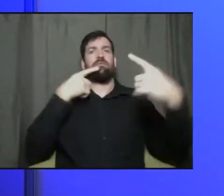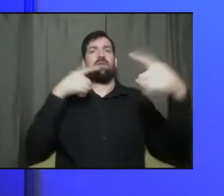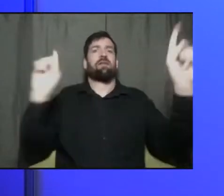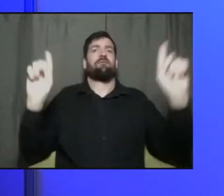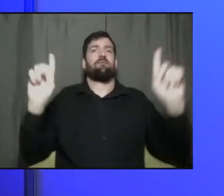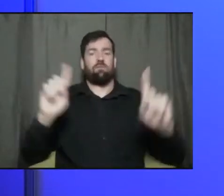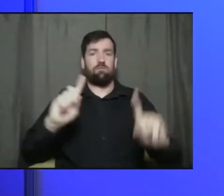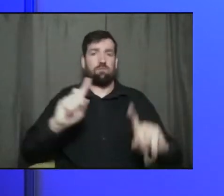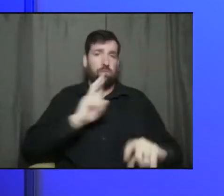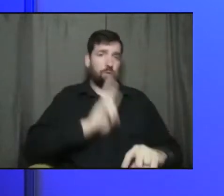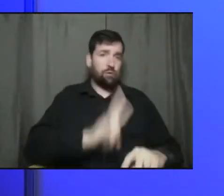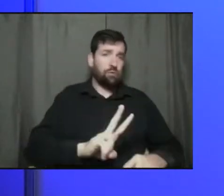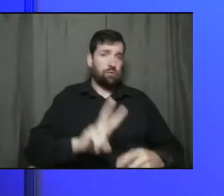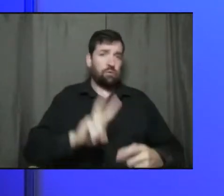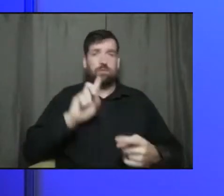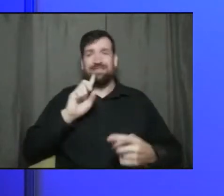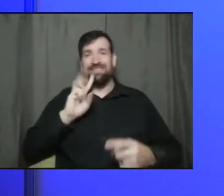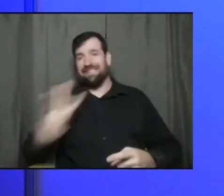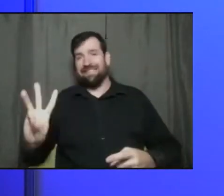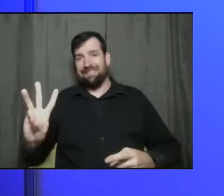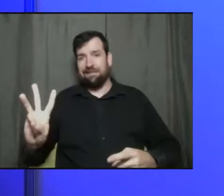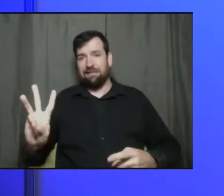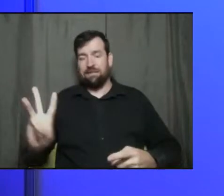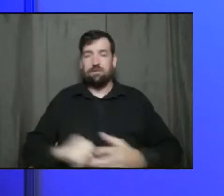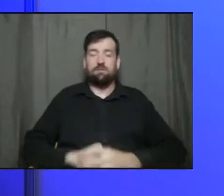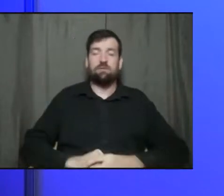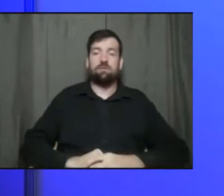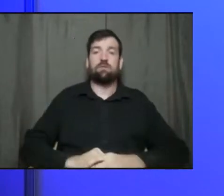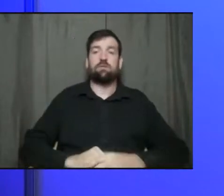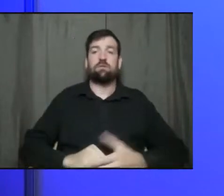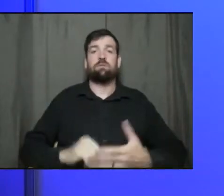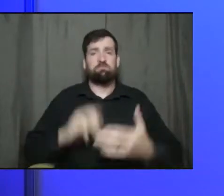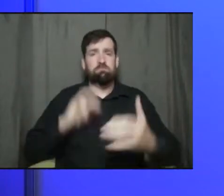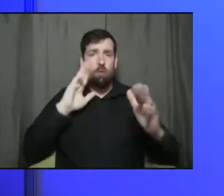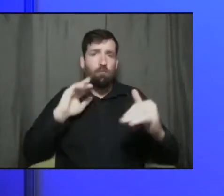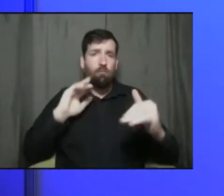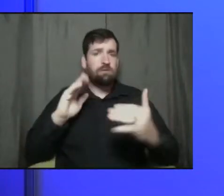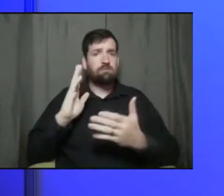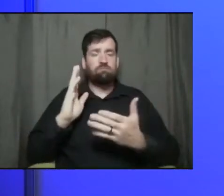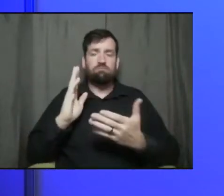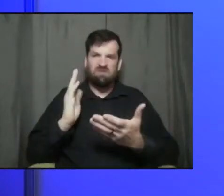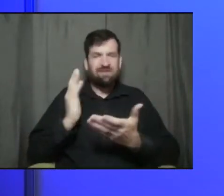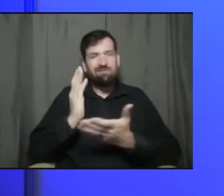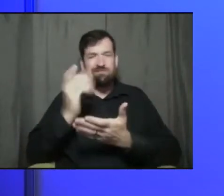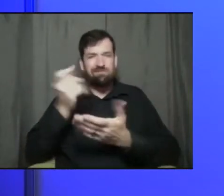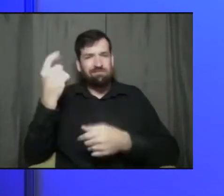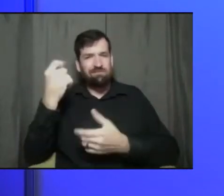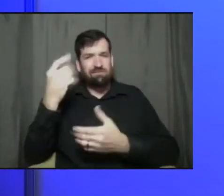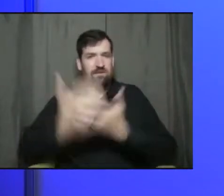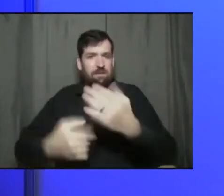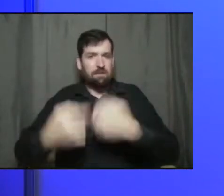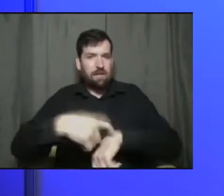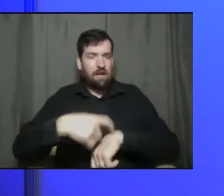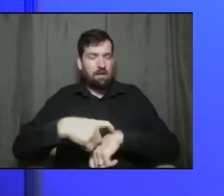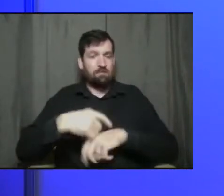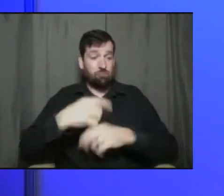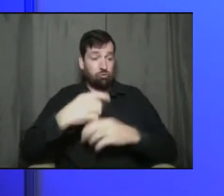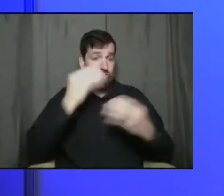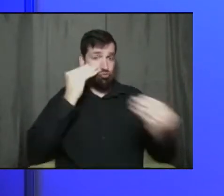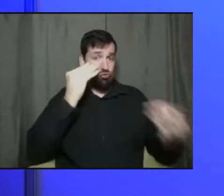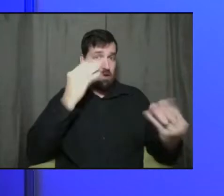6. And so hopefully, it takes a little time to analyze the data once the trial is concluded, but hopefully by this